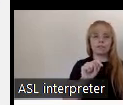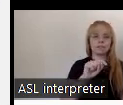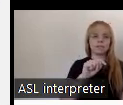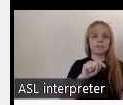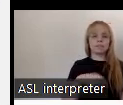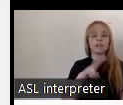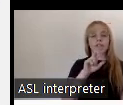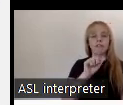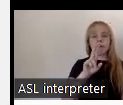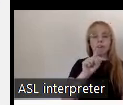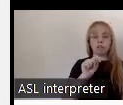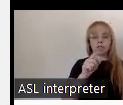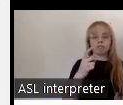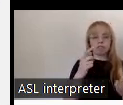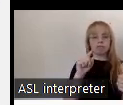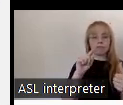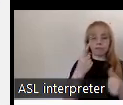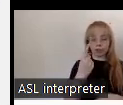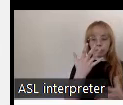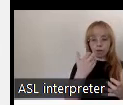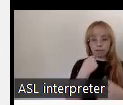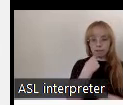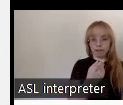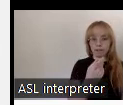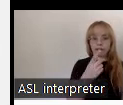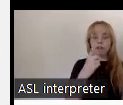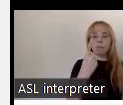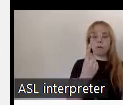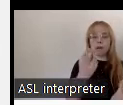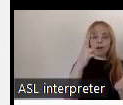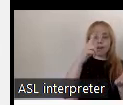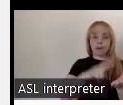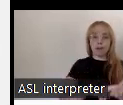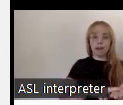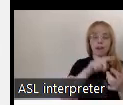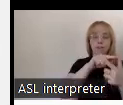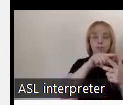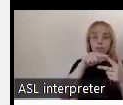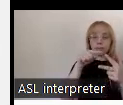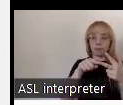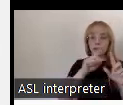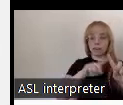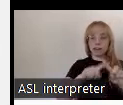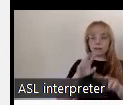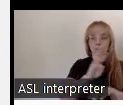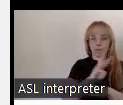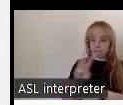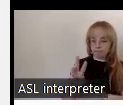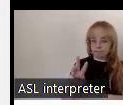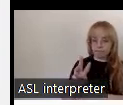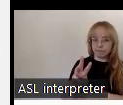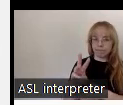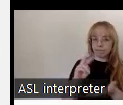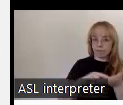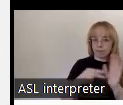the vault is that it is a single sign-on for 3 websites, meaning that with